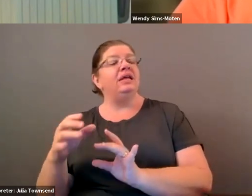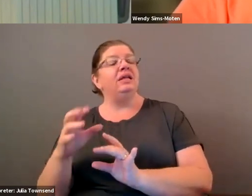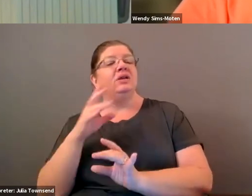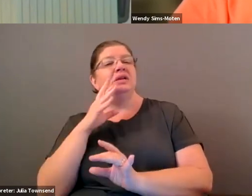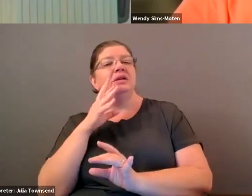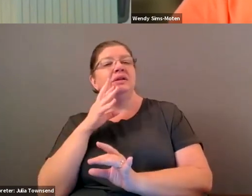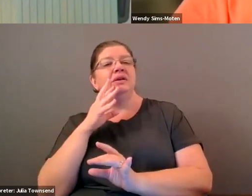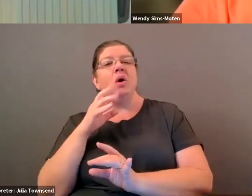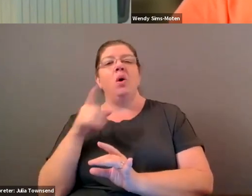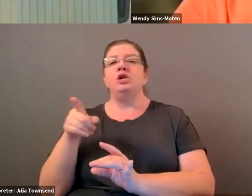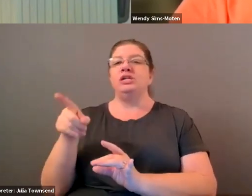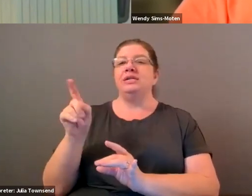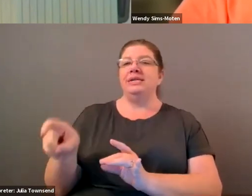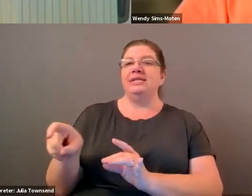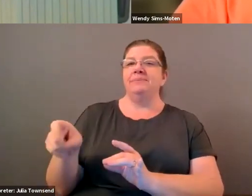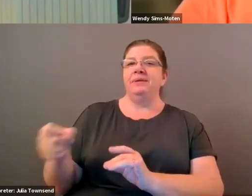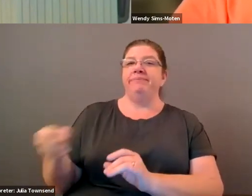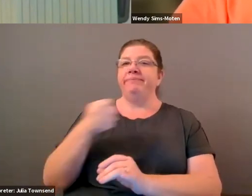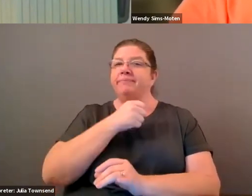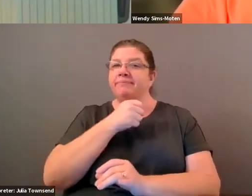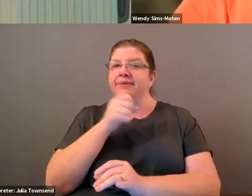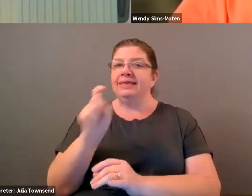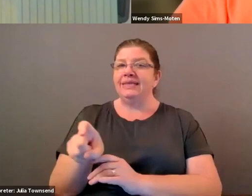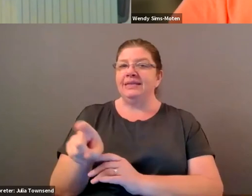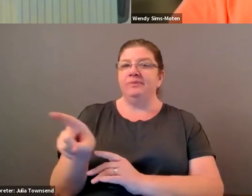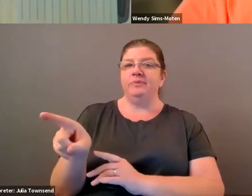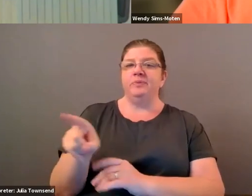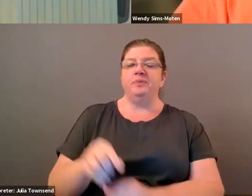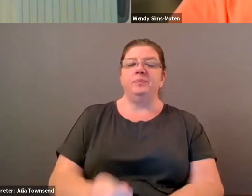Kim needs to be at a microphone.